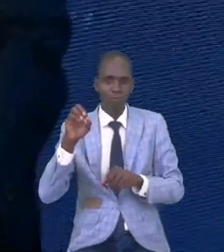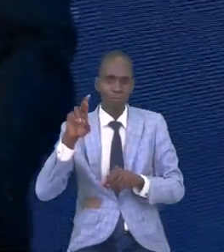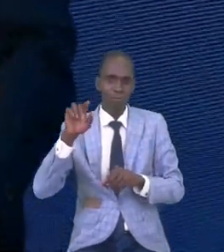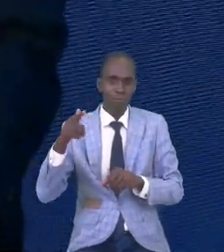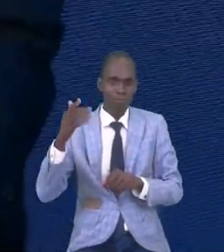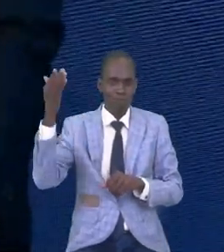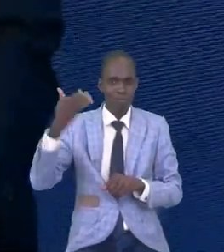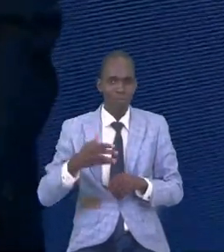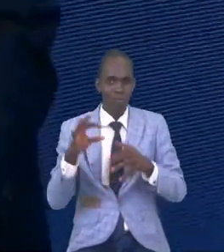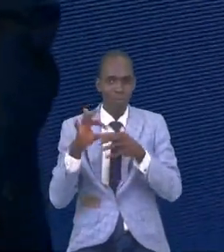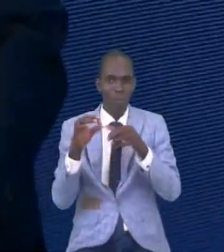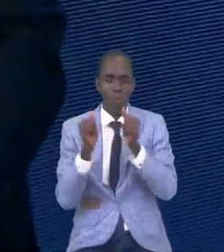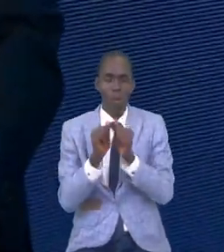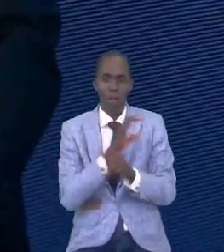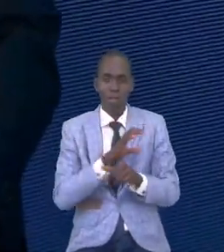and WhatsApp numbers